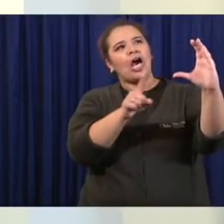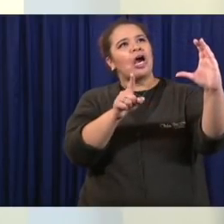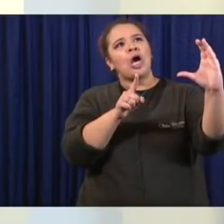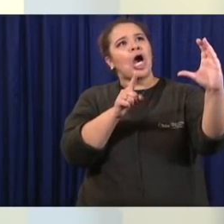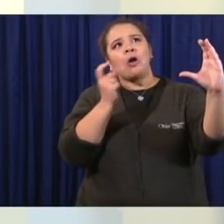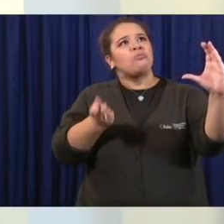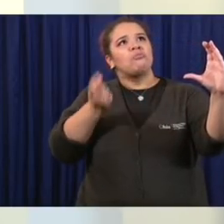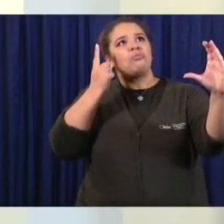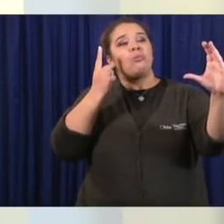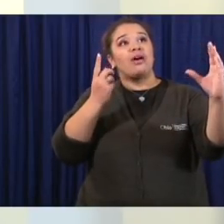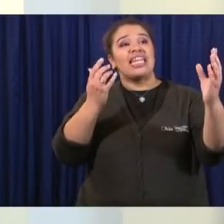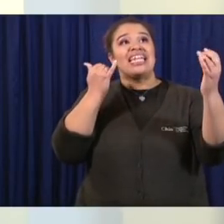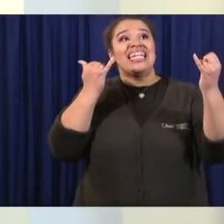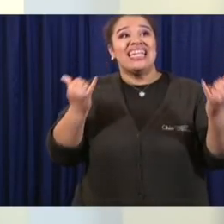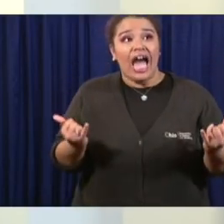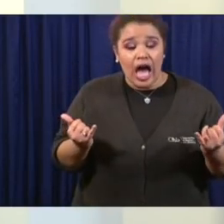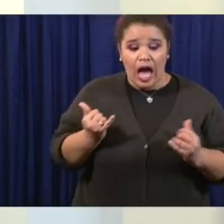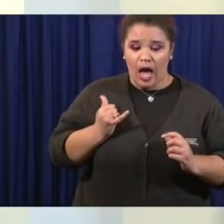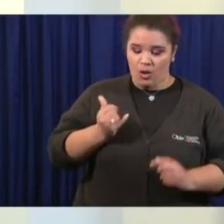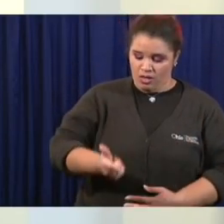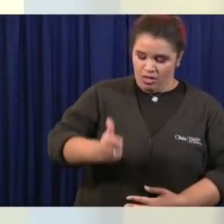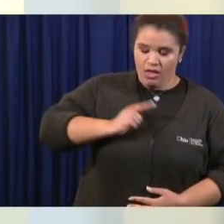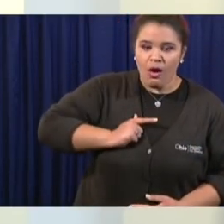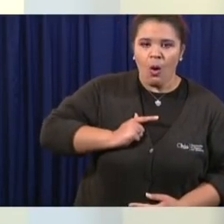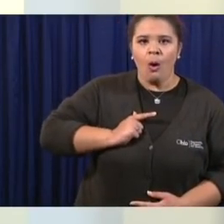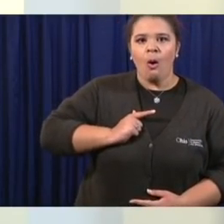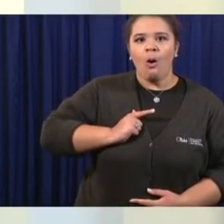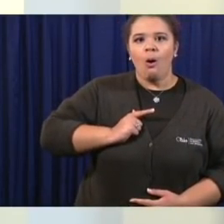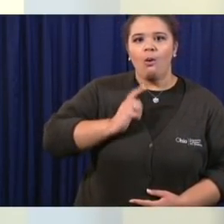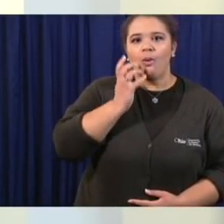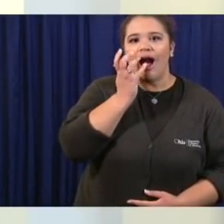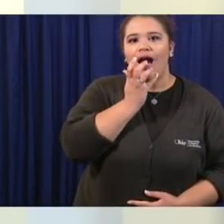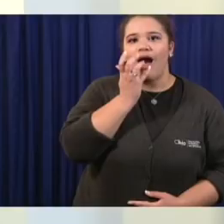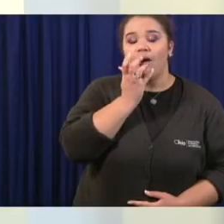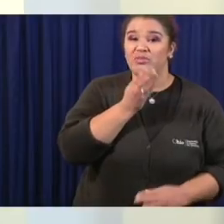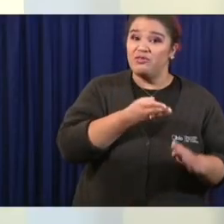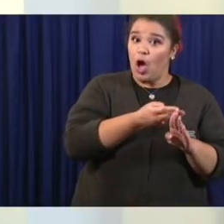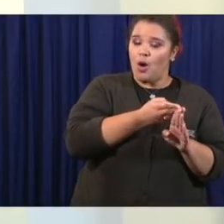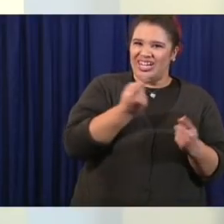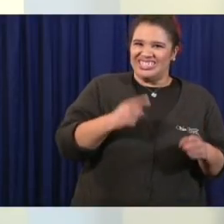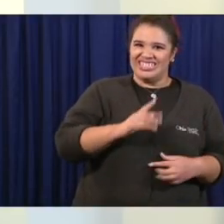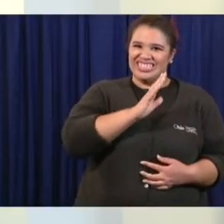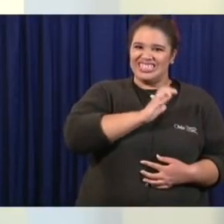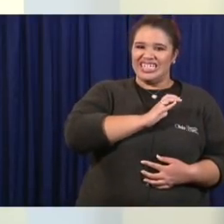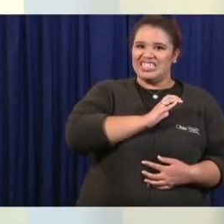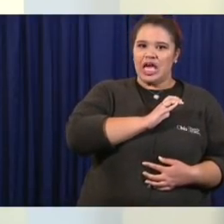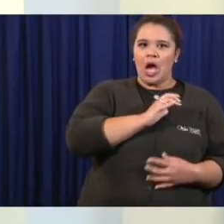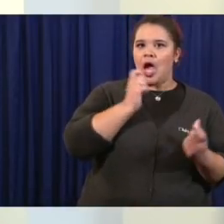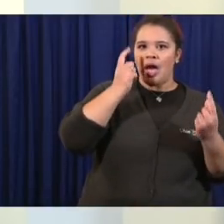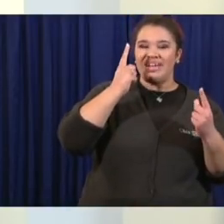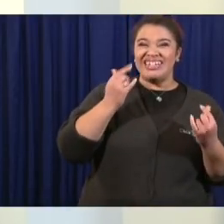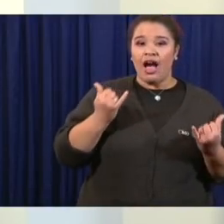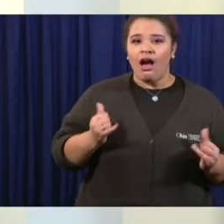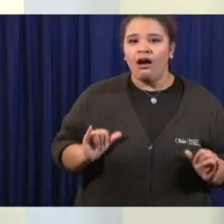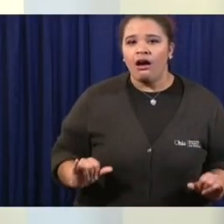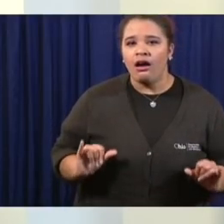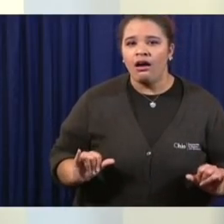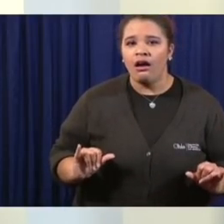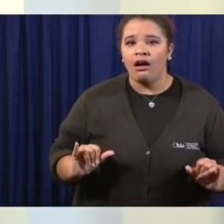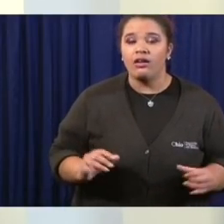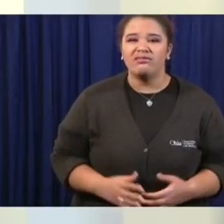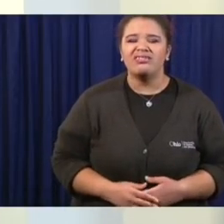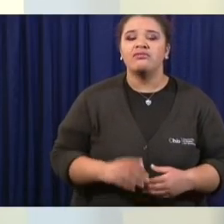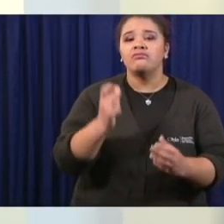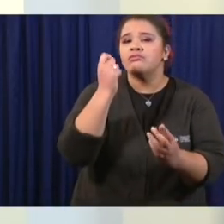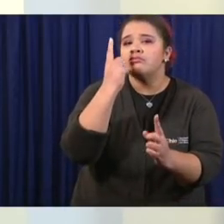more clearly than I did as just a citizen. But also, all the public servants that you are not seeing when you see me